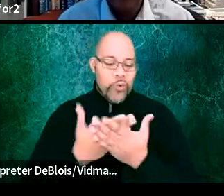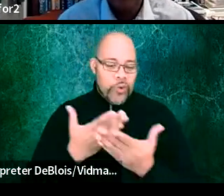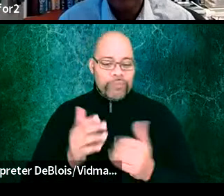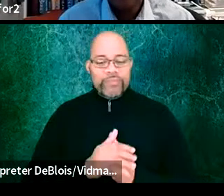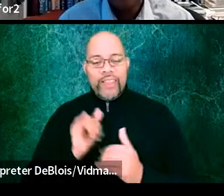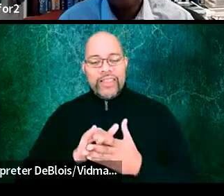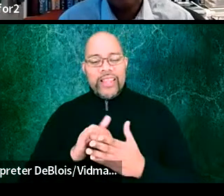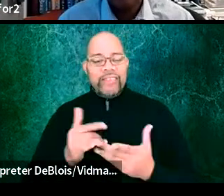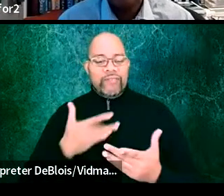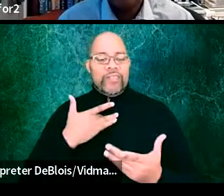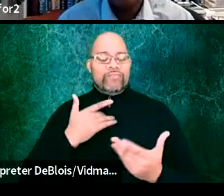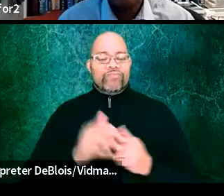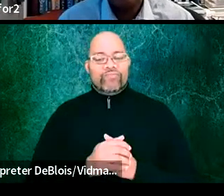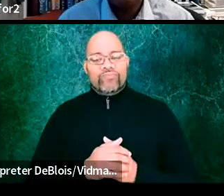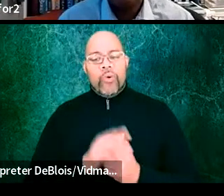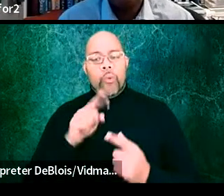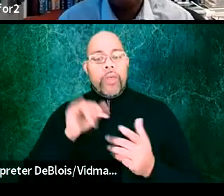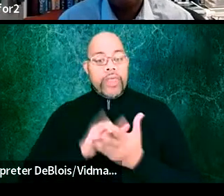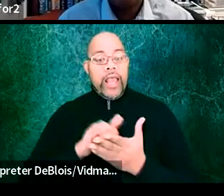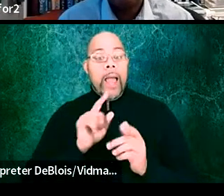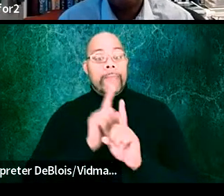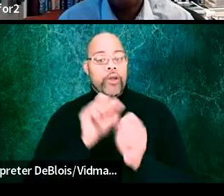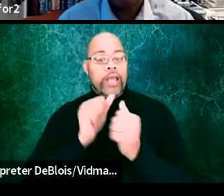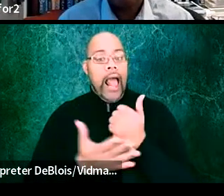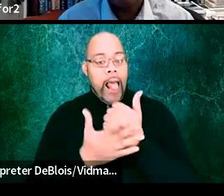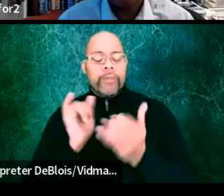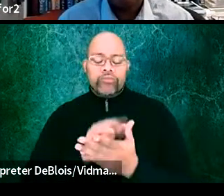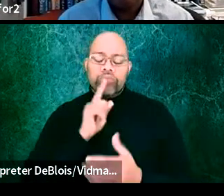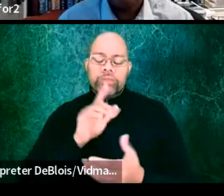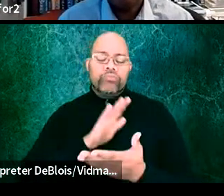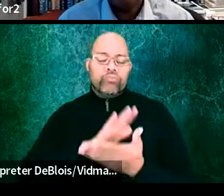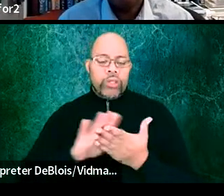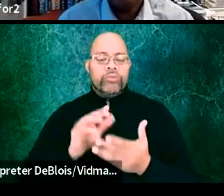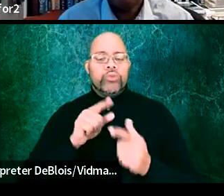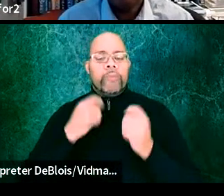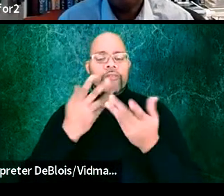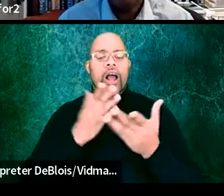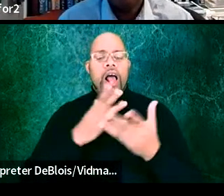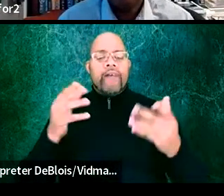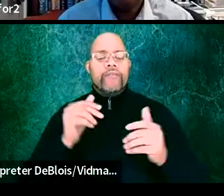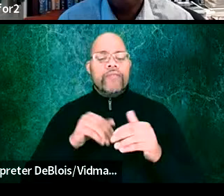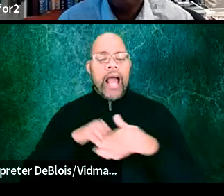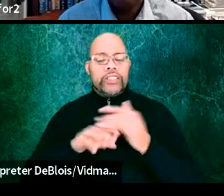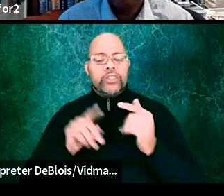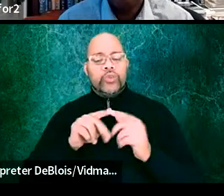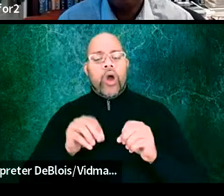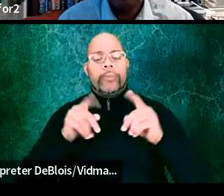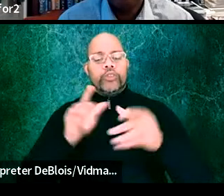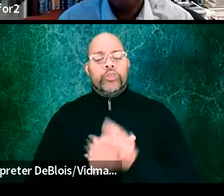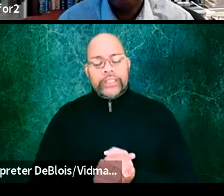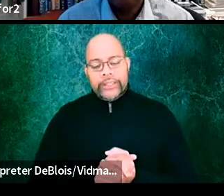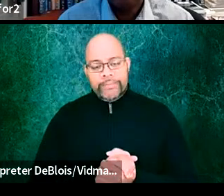boost for confidence. So it's nice when mentors can help provide a lot of access to opportunities.